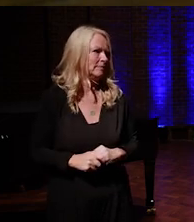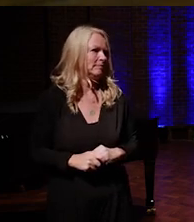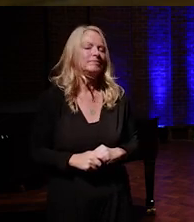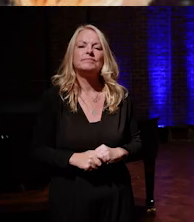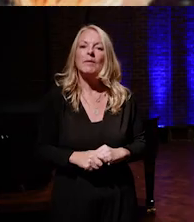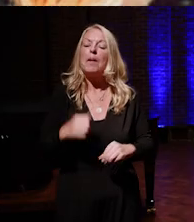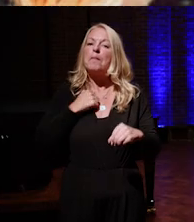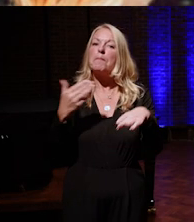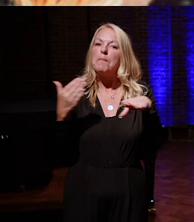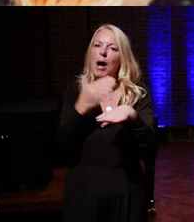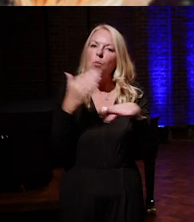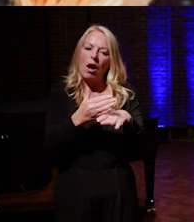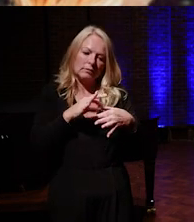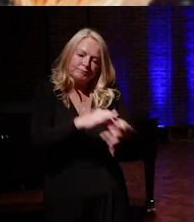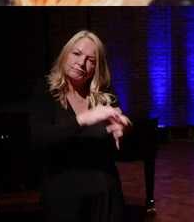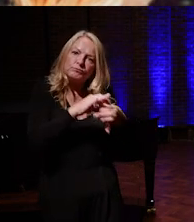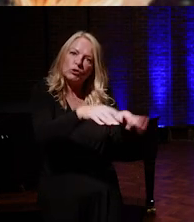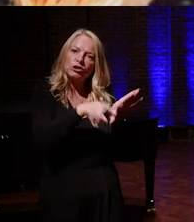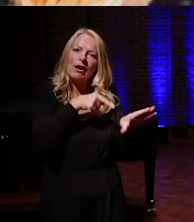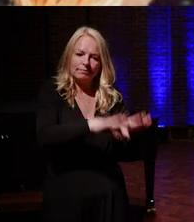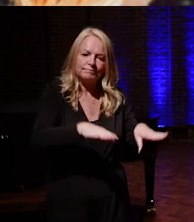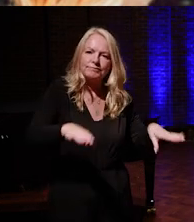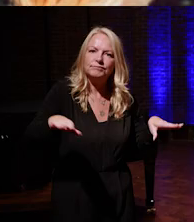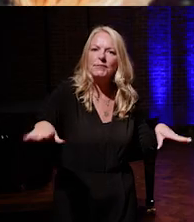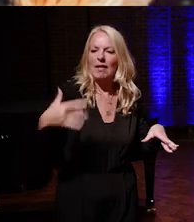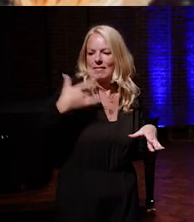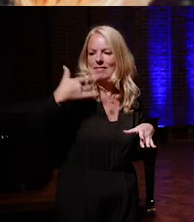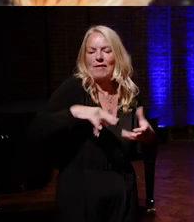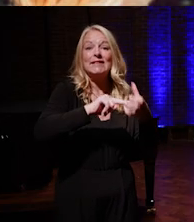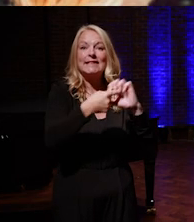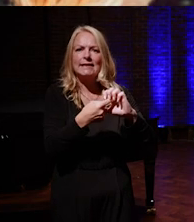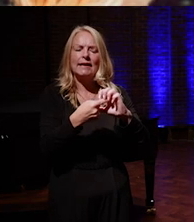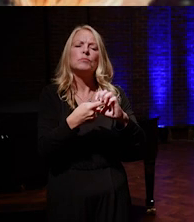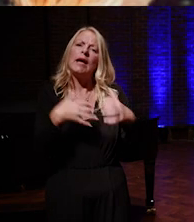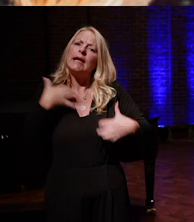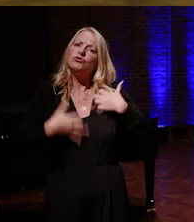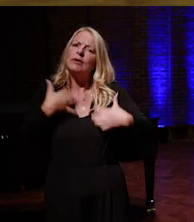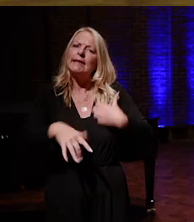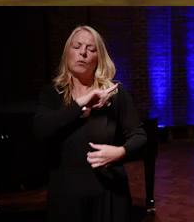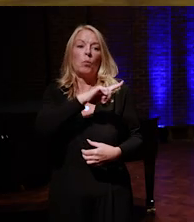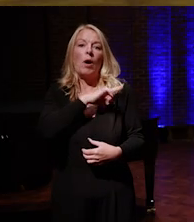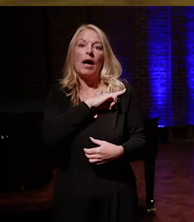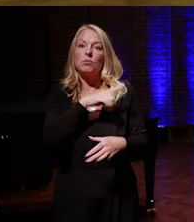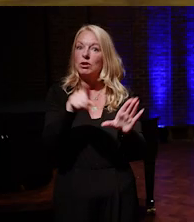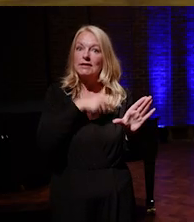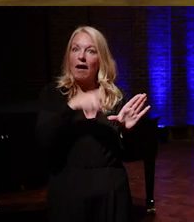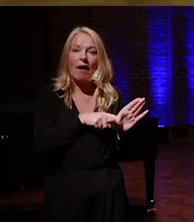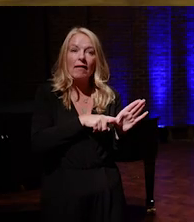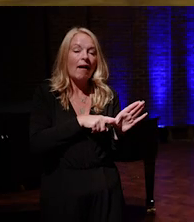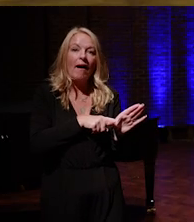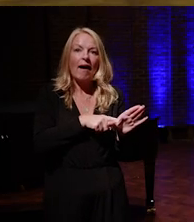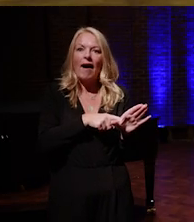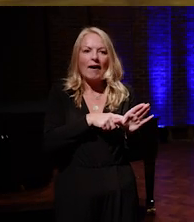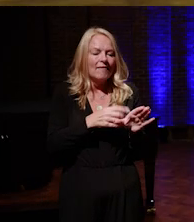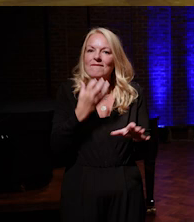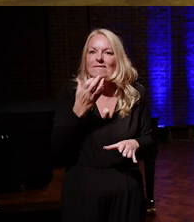Much of my work is with young inner-city kids. And what I find most interesting is that when they're young, kids don't have this